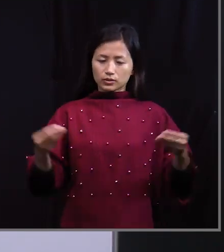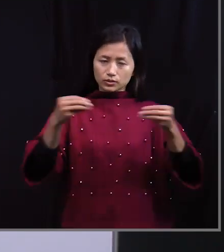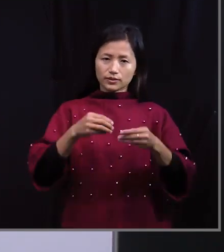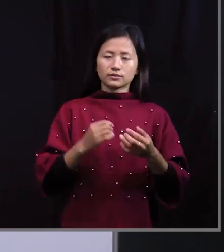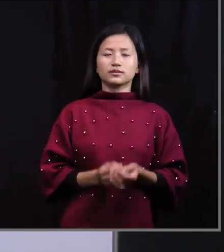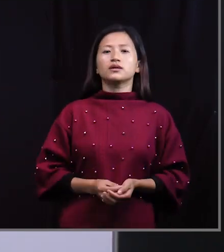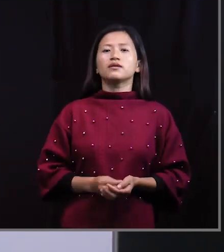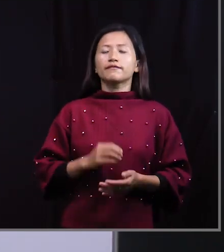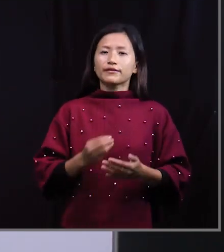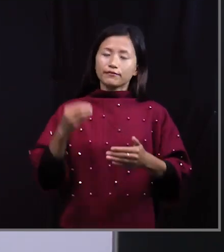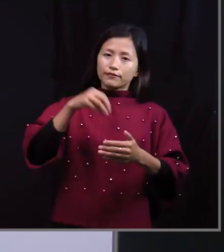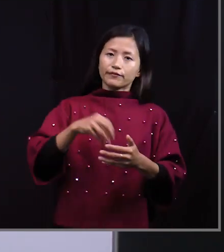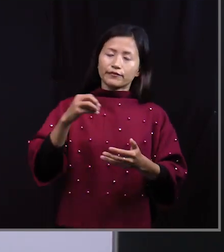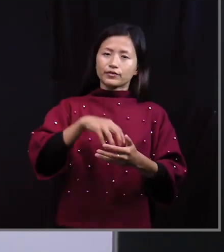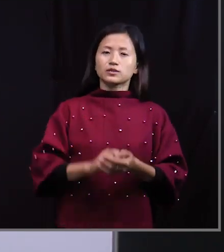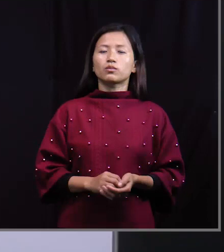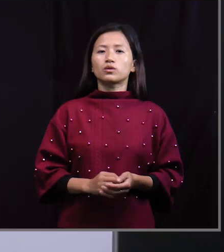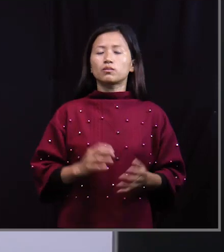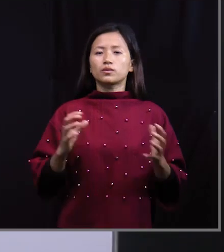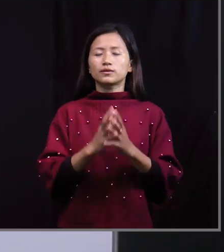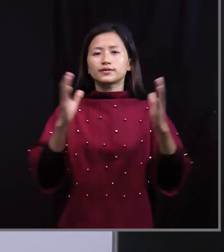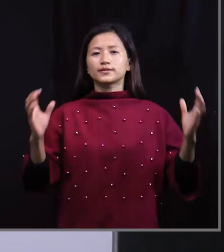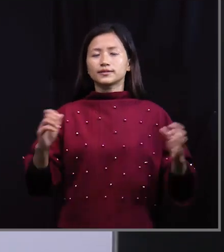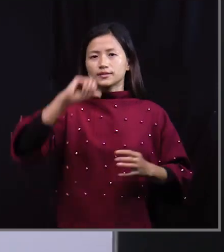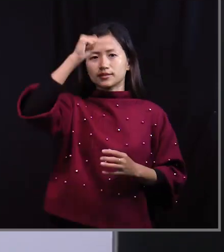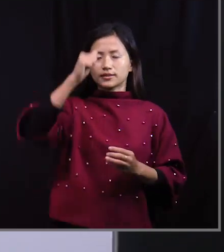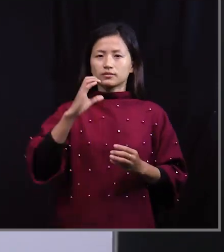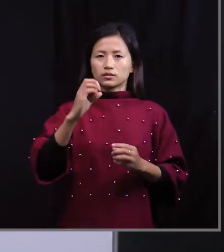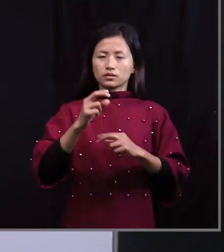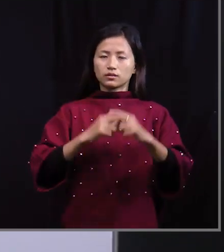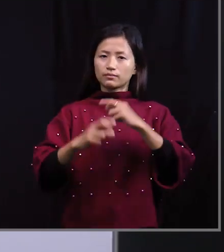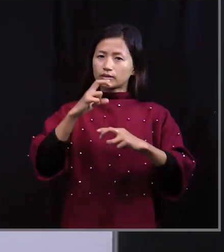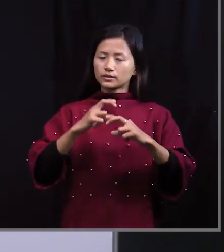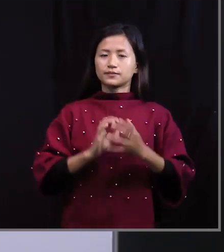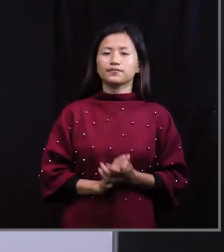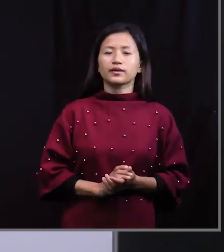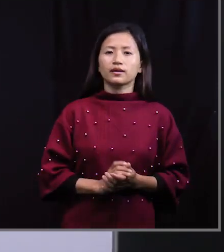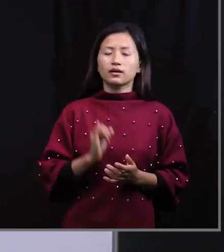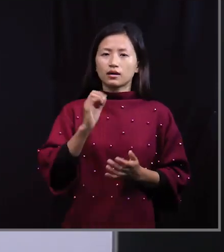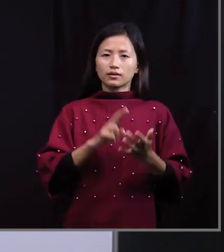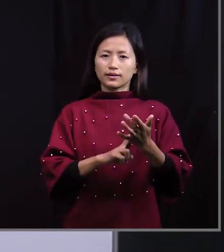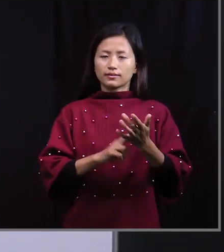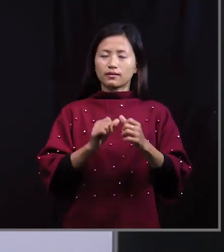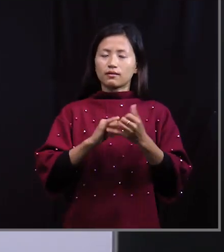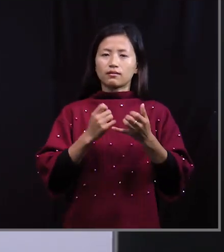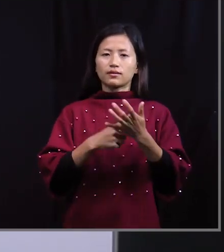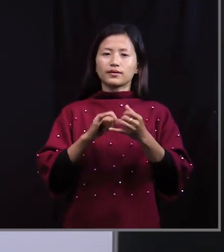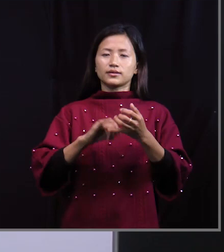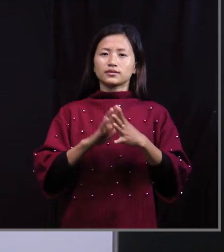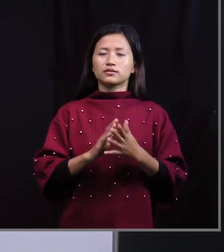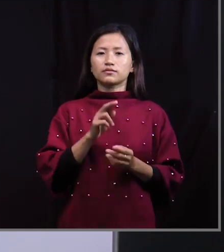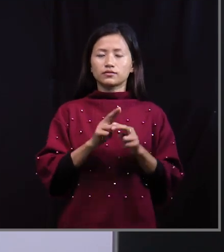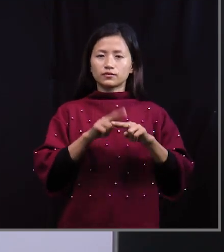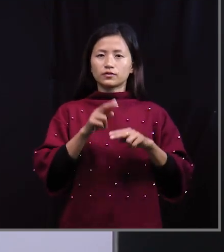invest more in the Indian companies, and also requested the NRIs and the other foreign investors